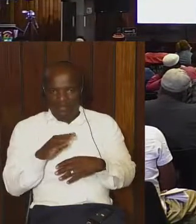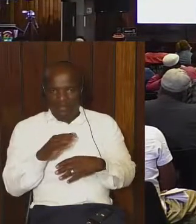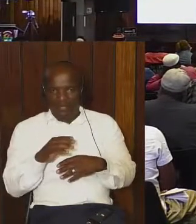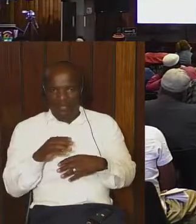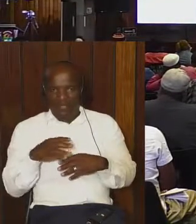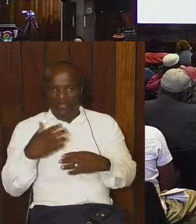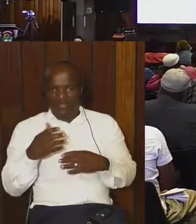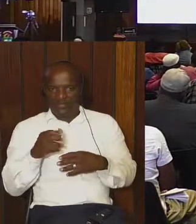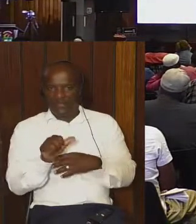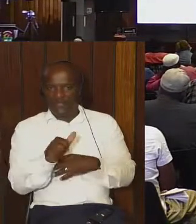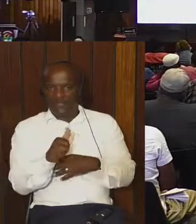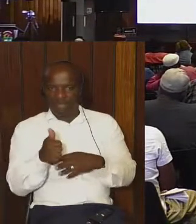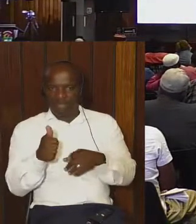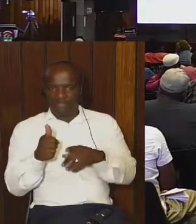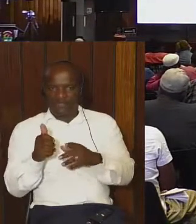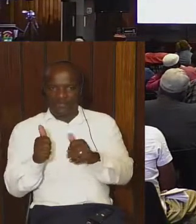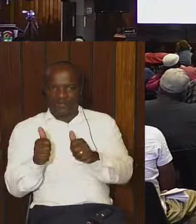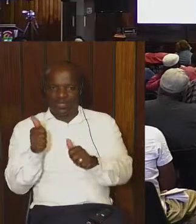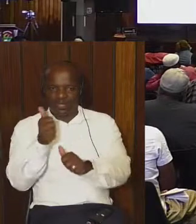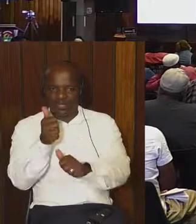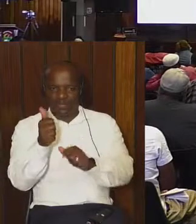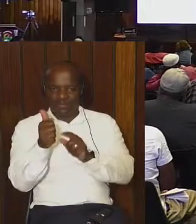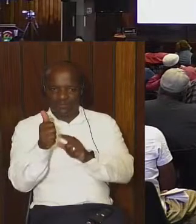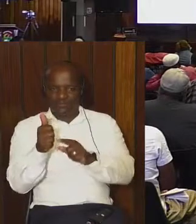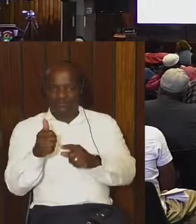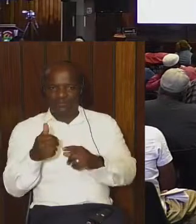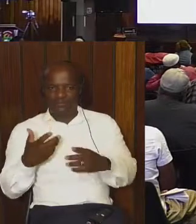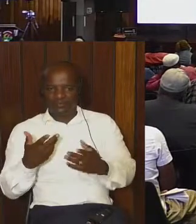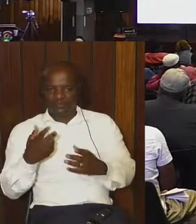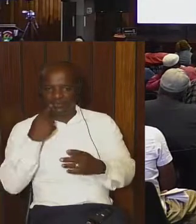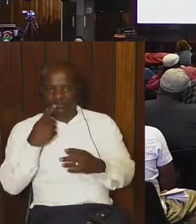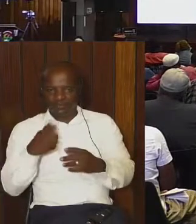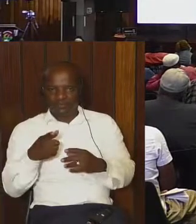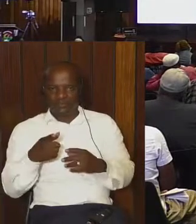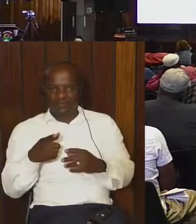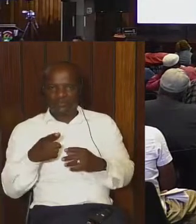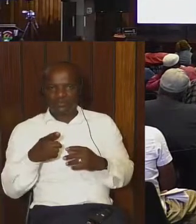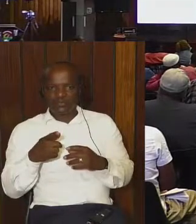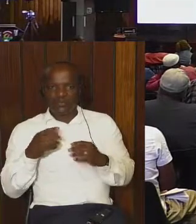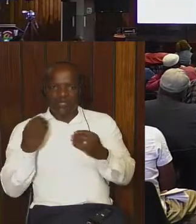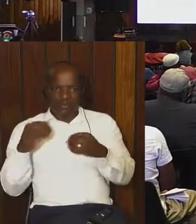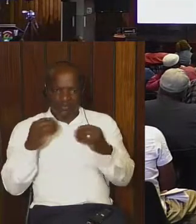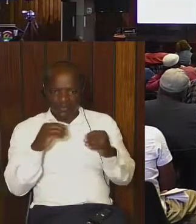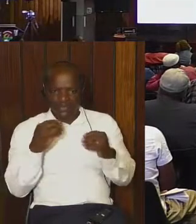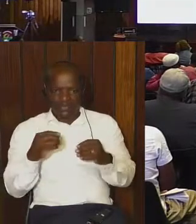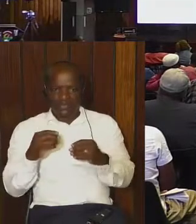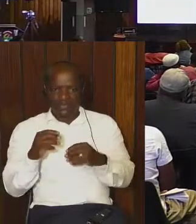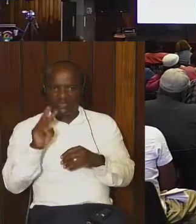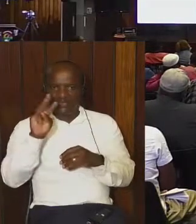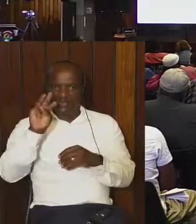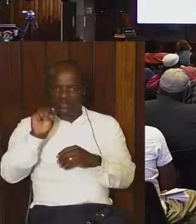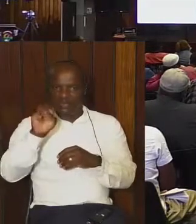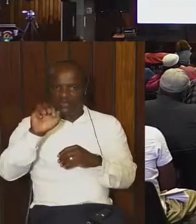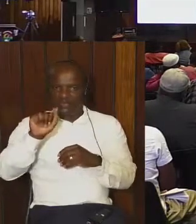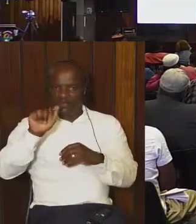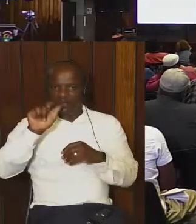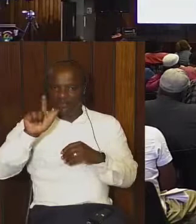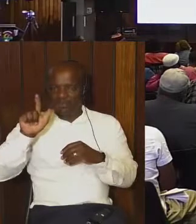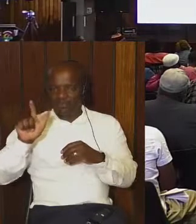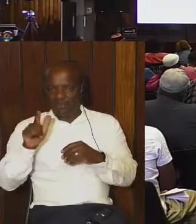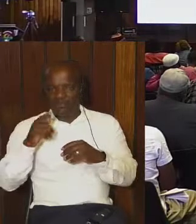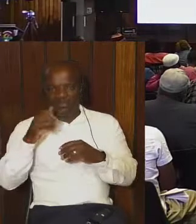councils are exciting in building malls. I am making a